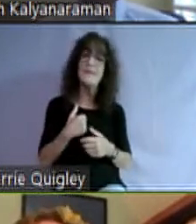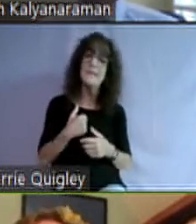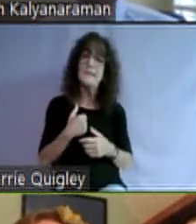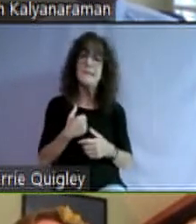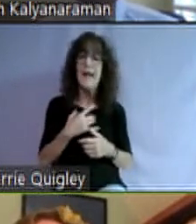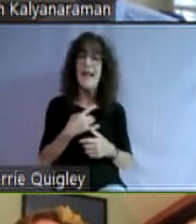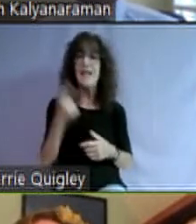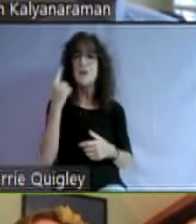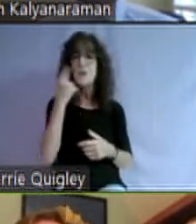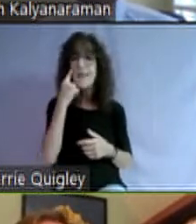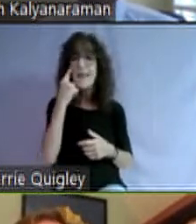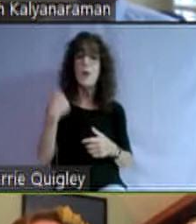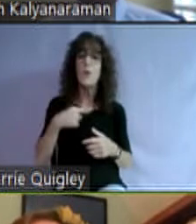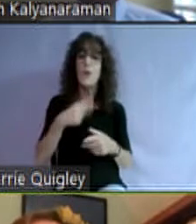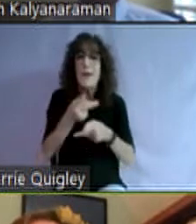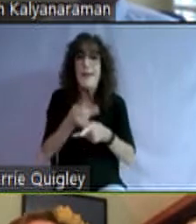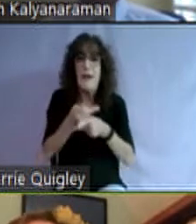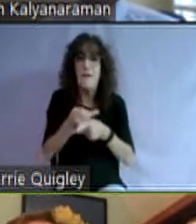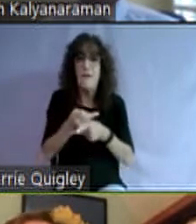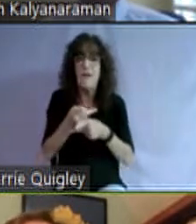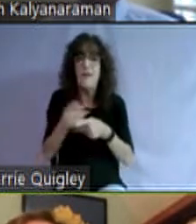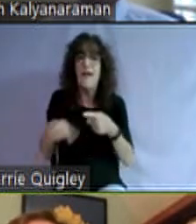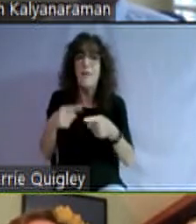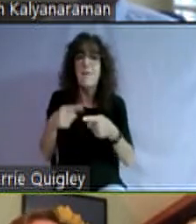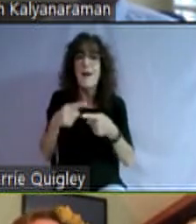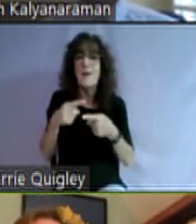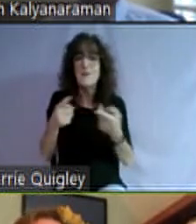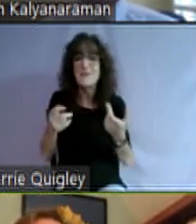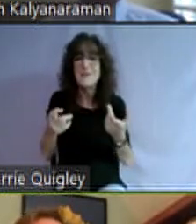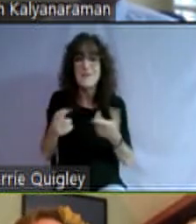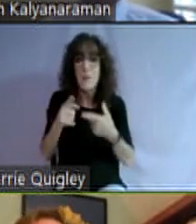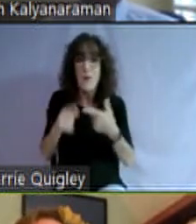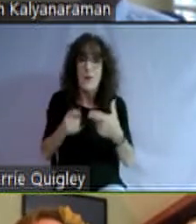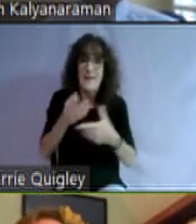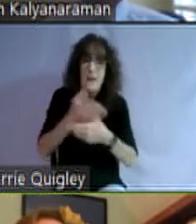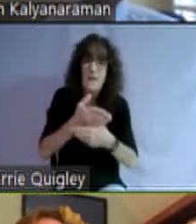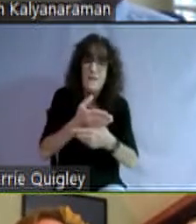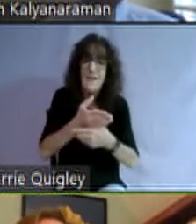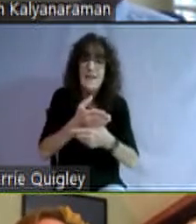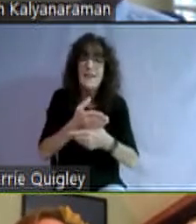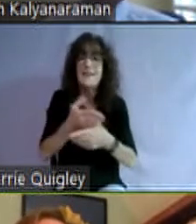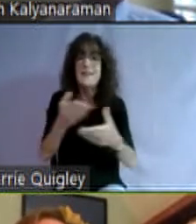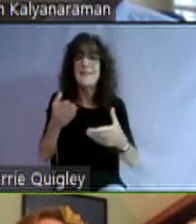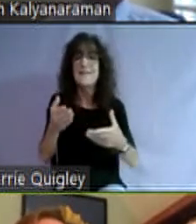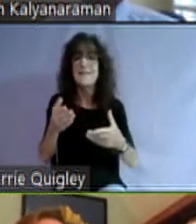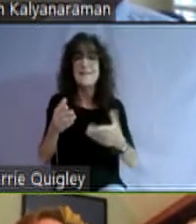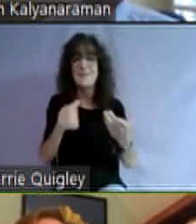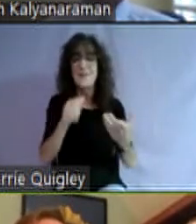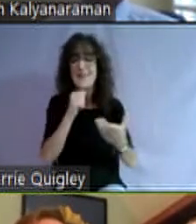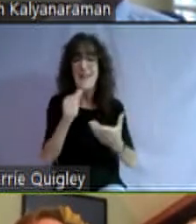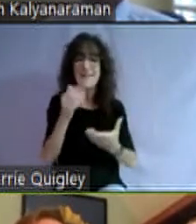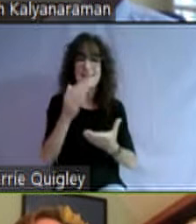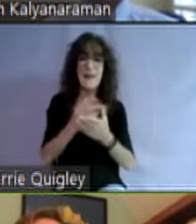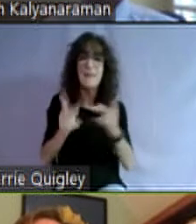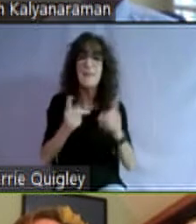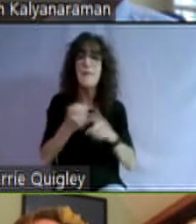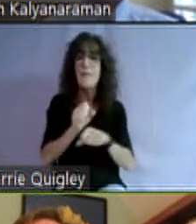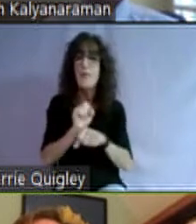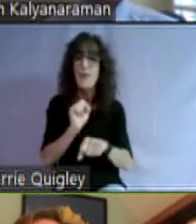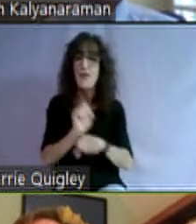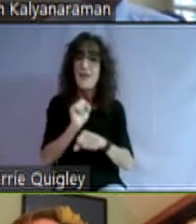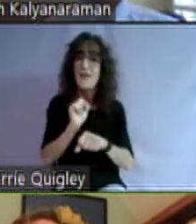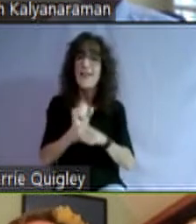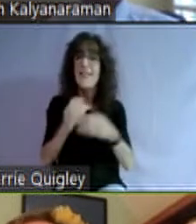because we were careful about not putting more people out of work when we intervened. And that continues to guide us, because